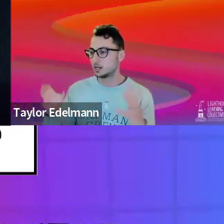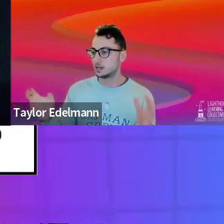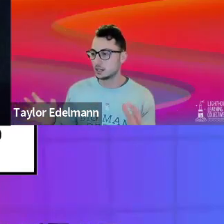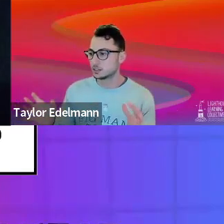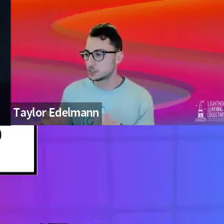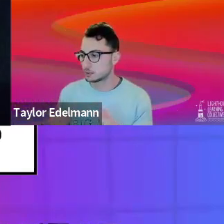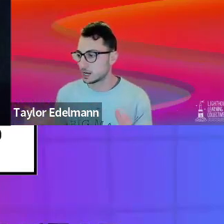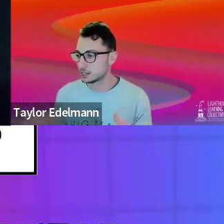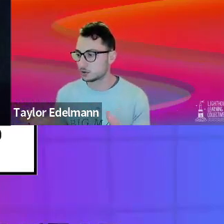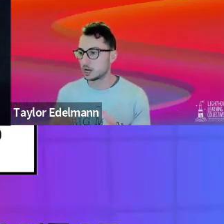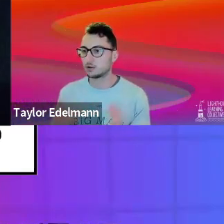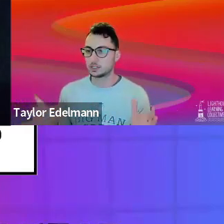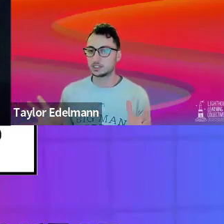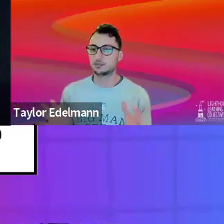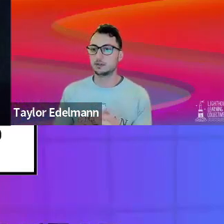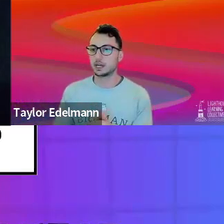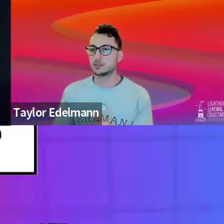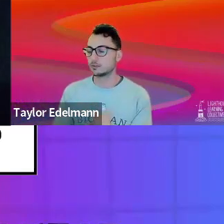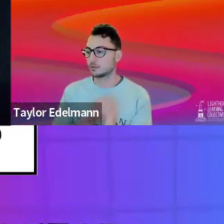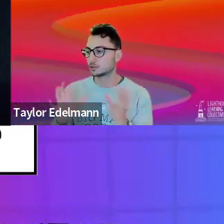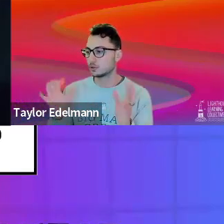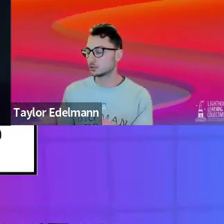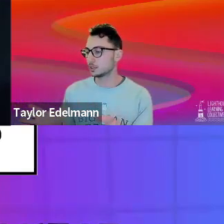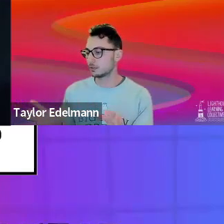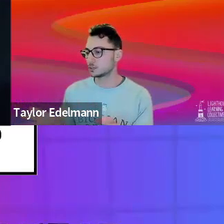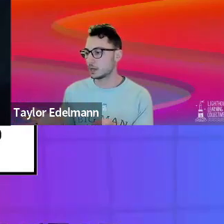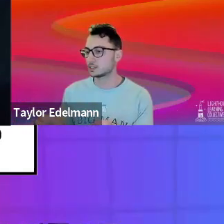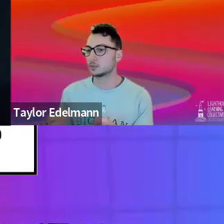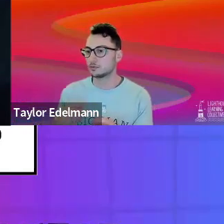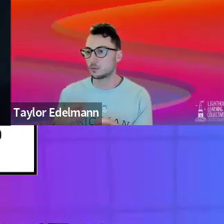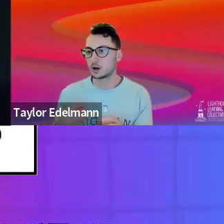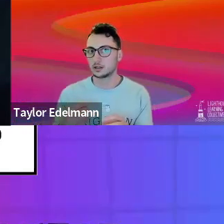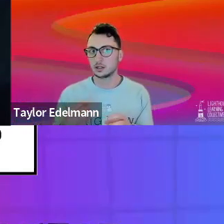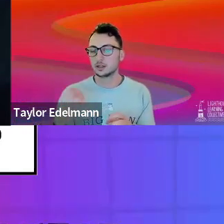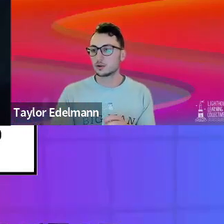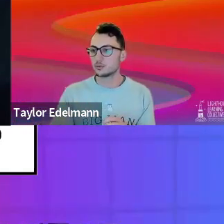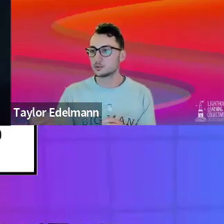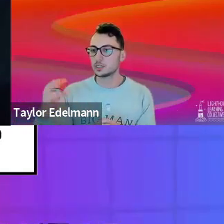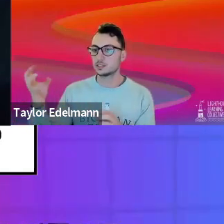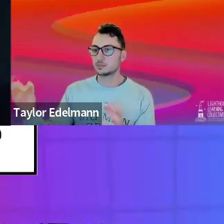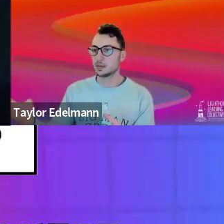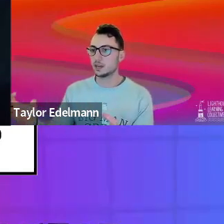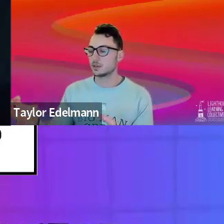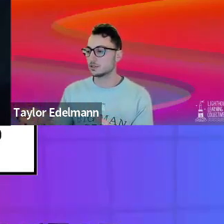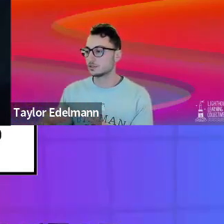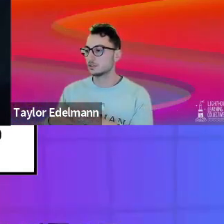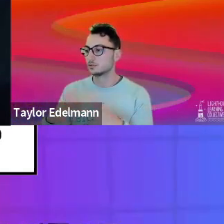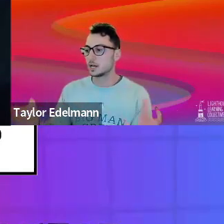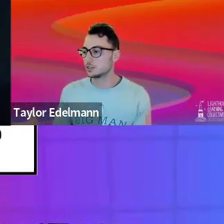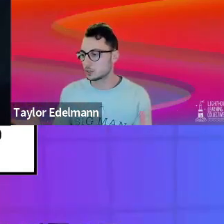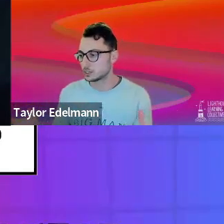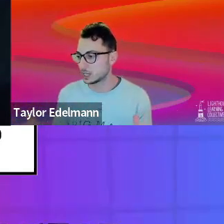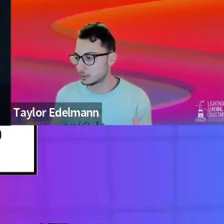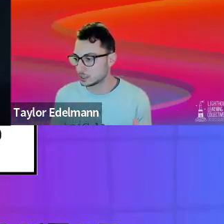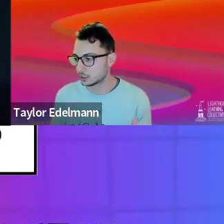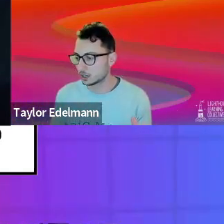your body to jeopardize your own health and safety, right? So folks are ultimately responsible for their own choices and behaviors. We're